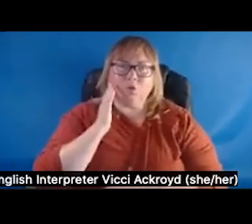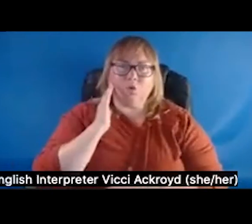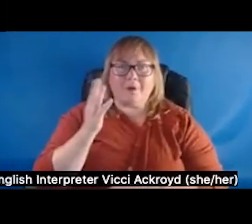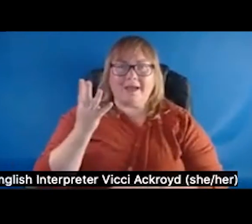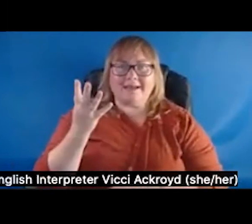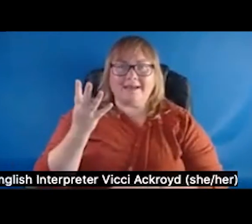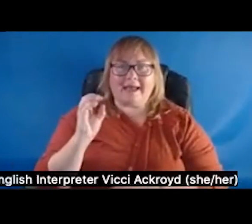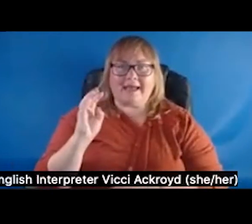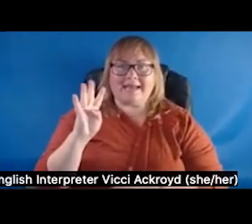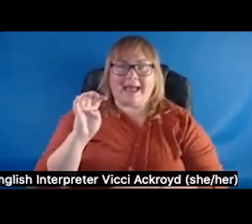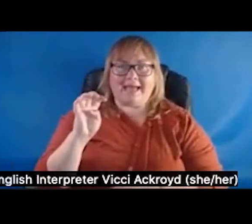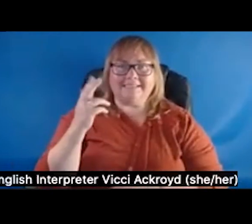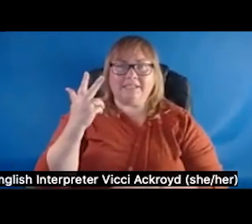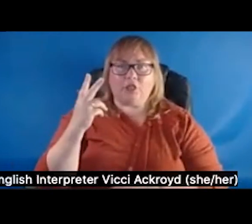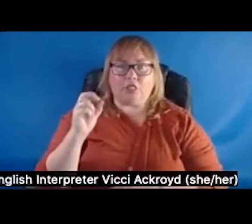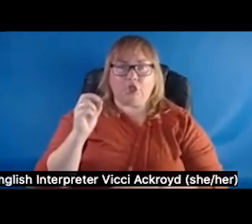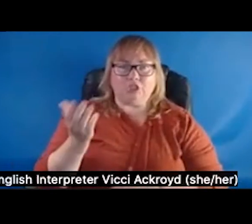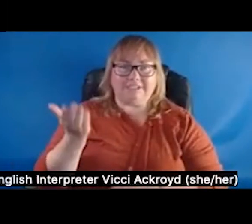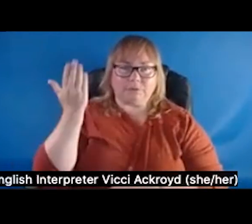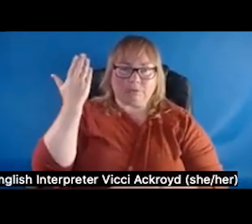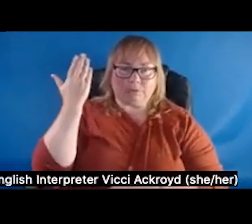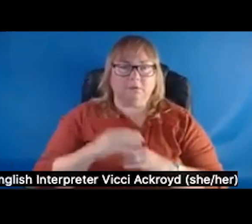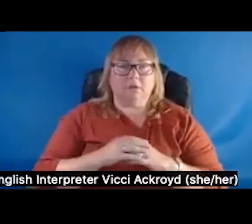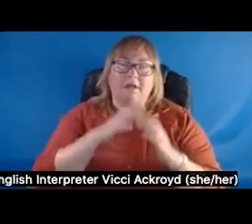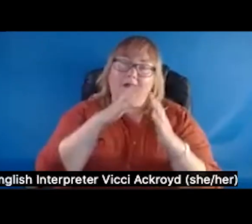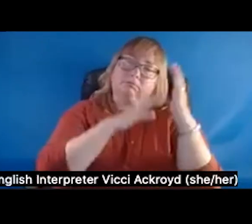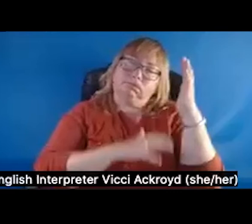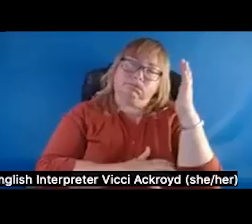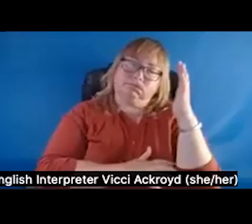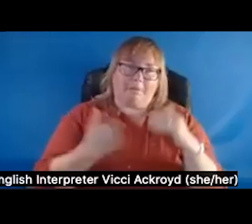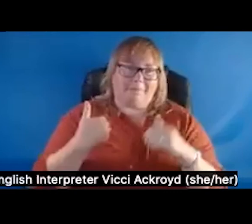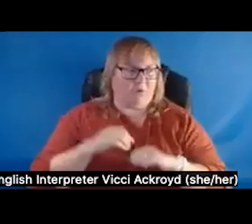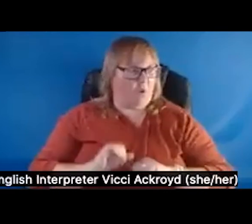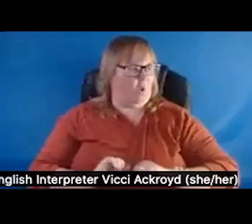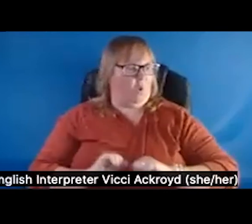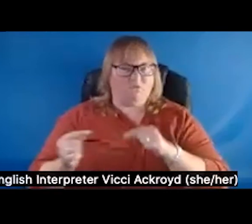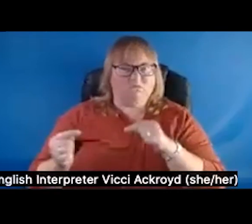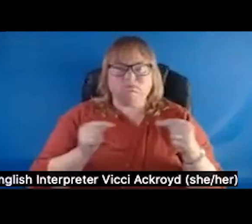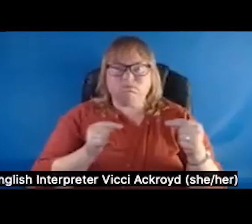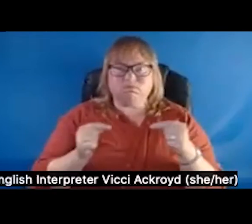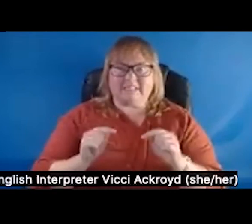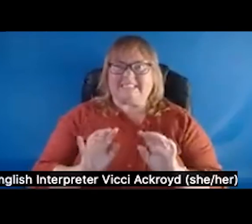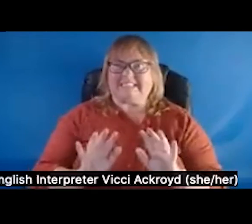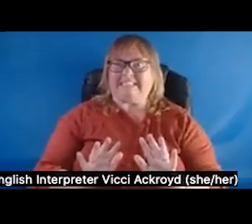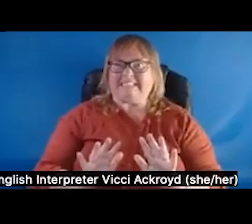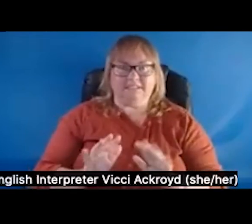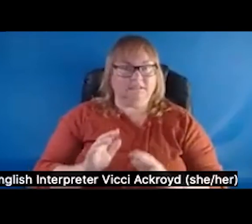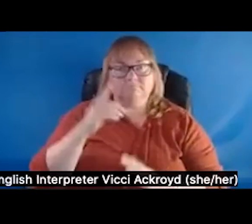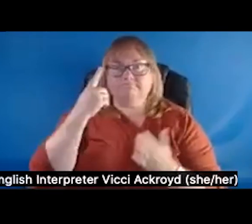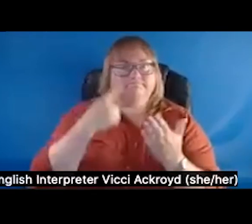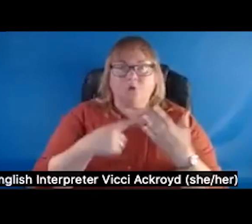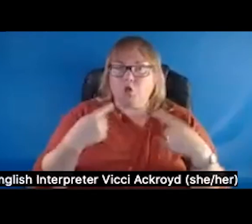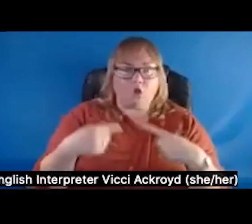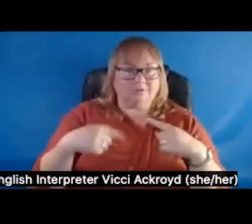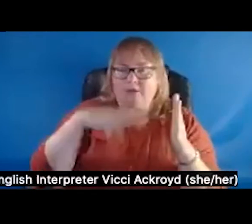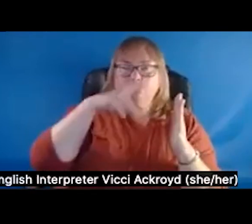1930s. And it was deemed a bit too controversial to be read aloud in public. And